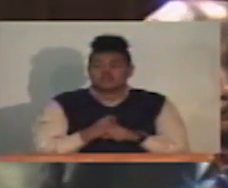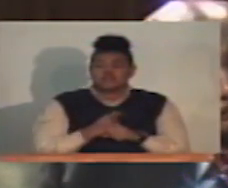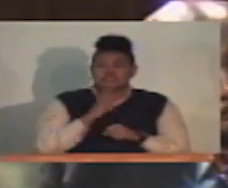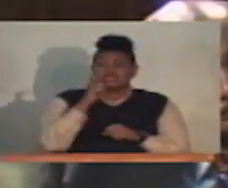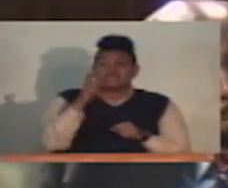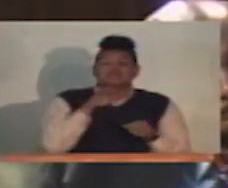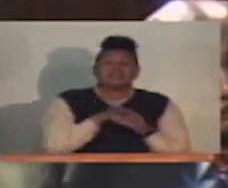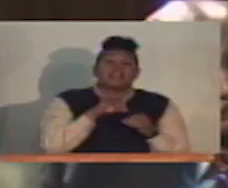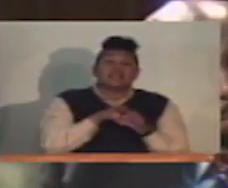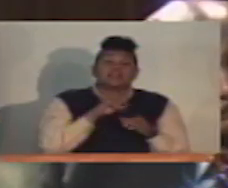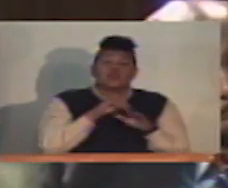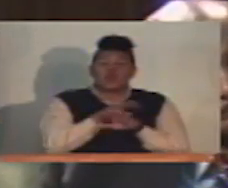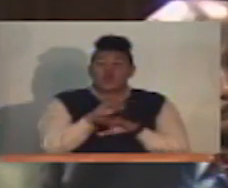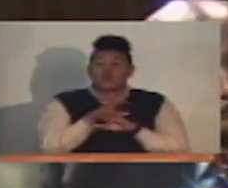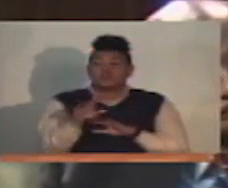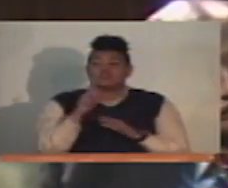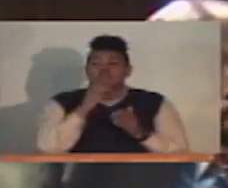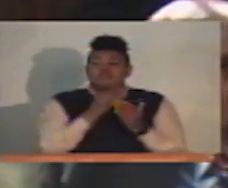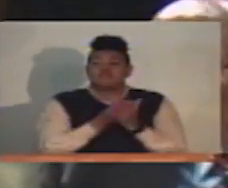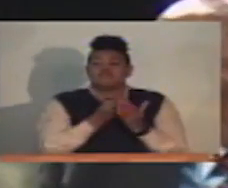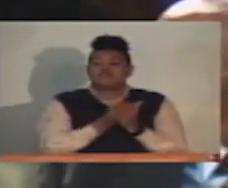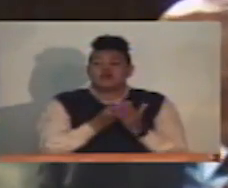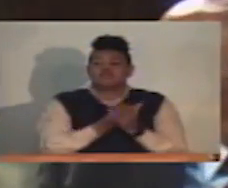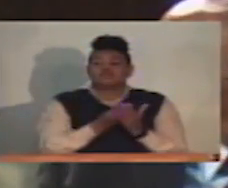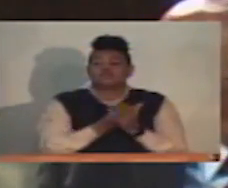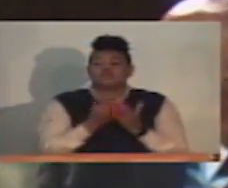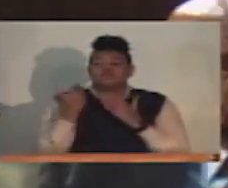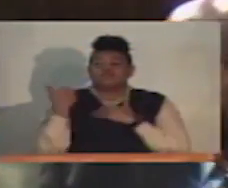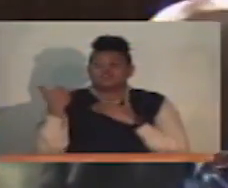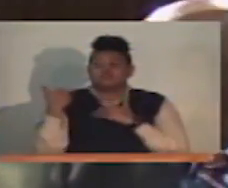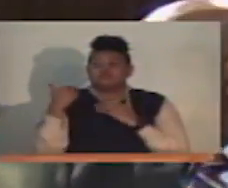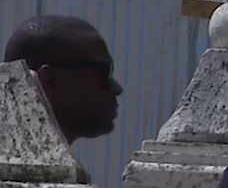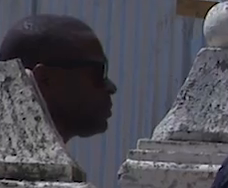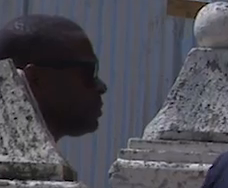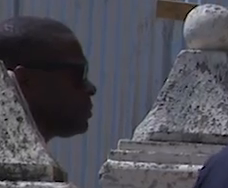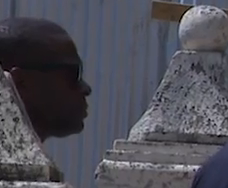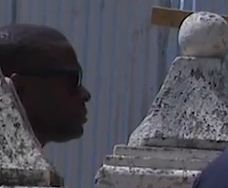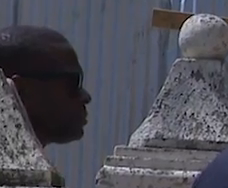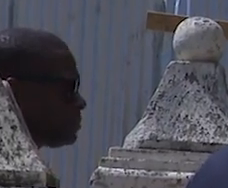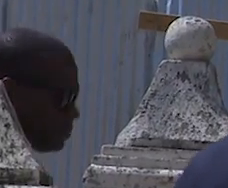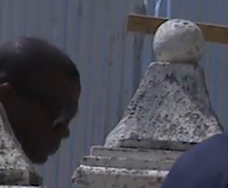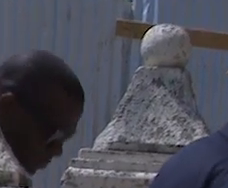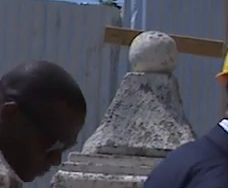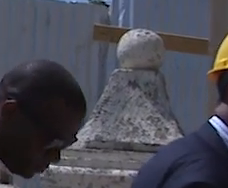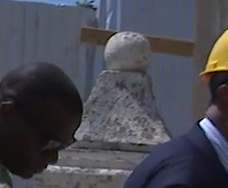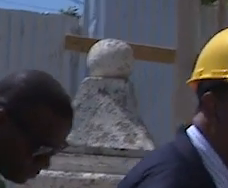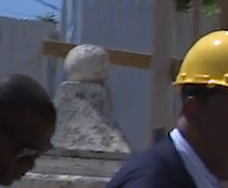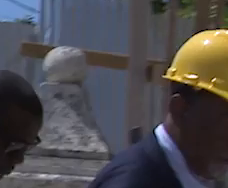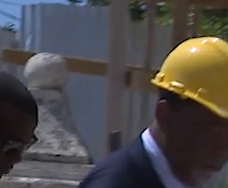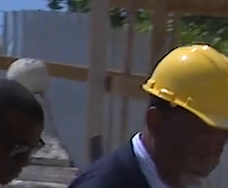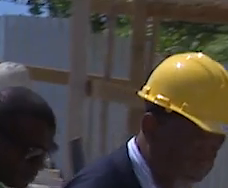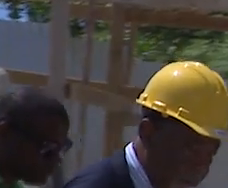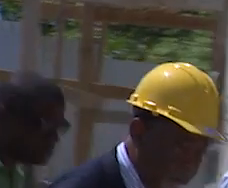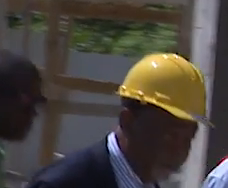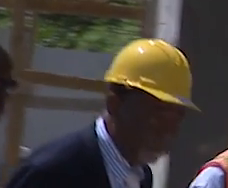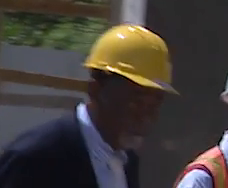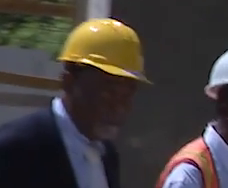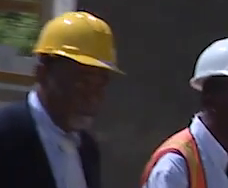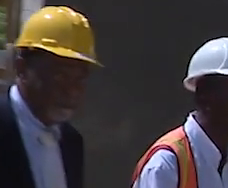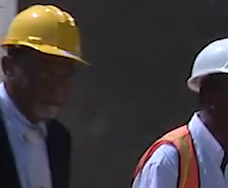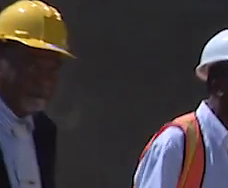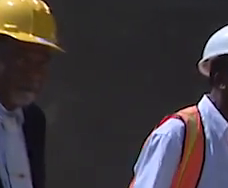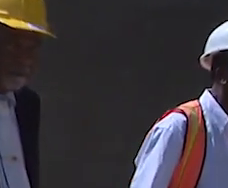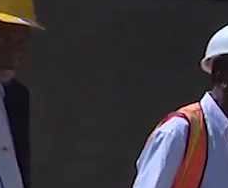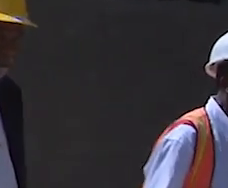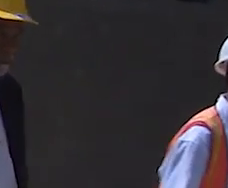elected councillors the financial tool to be effective. Going forward, he says elected local representatives will